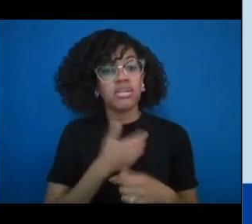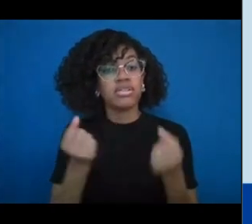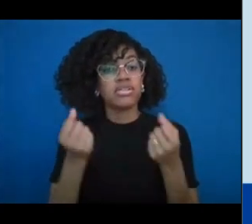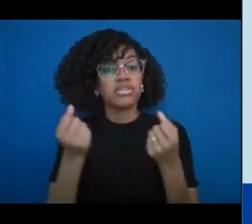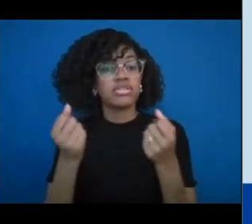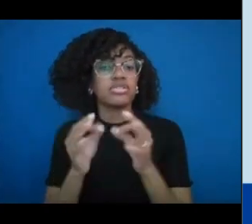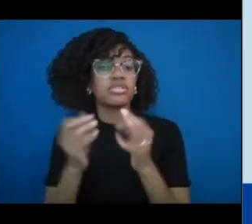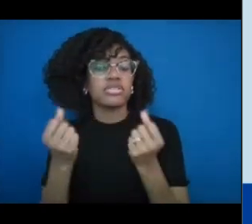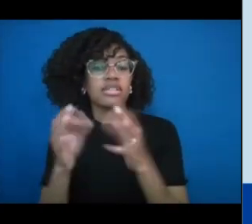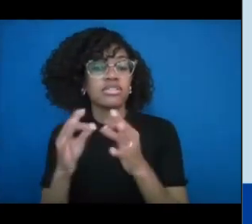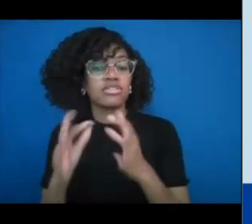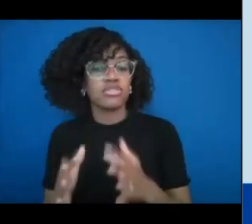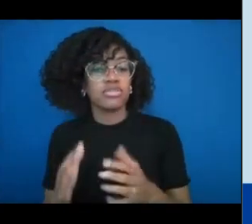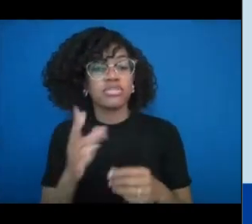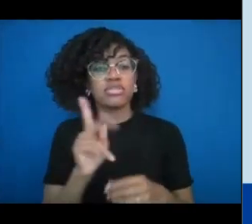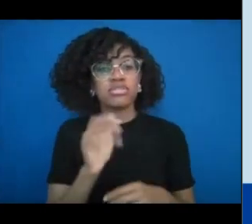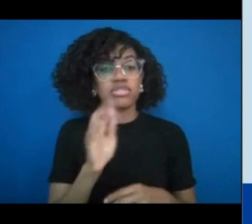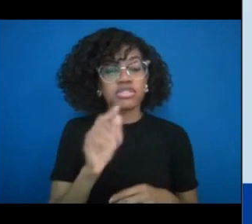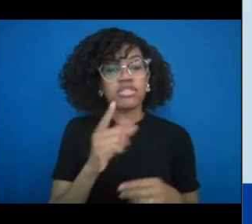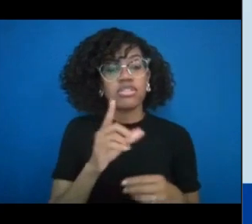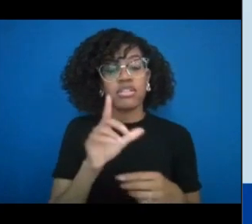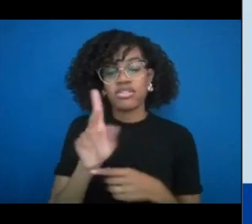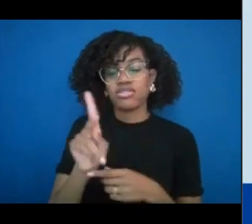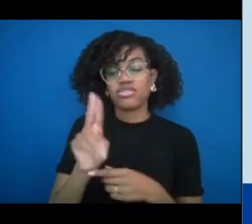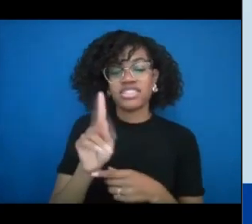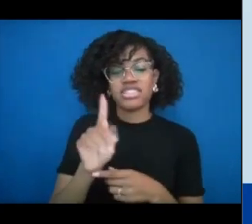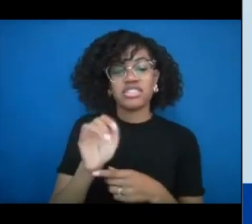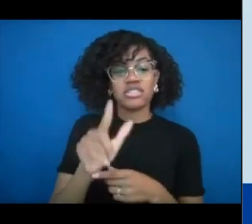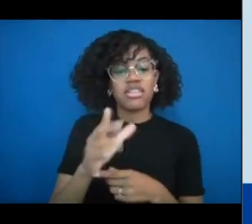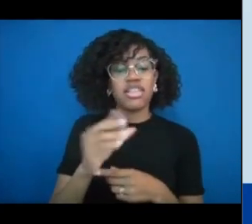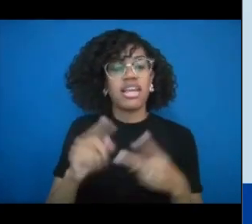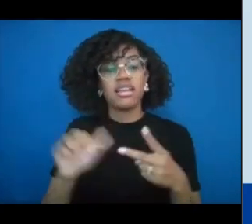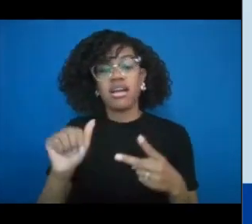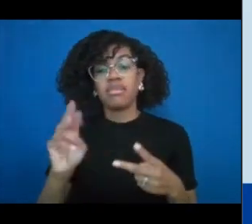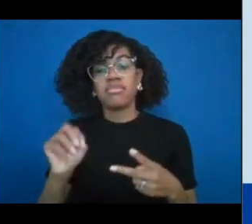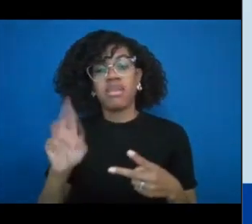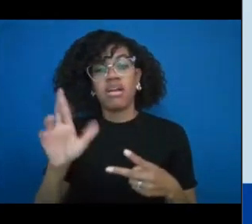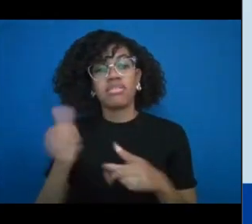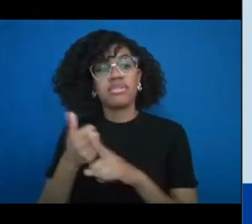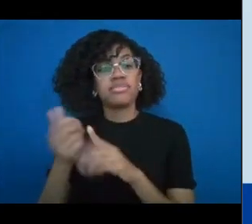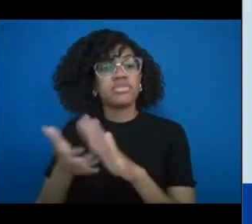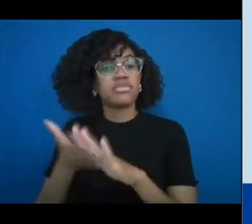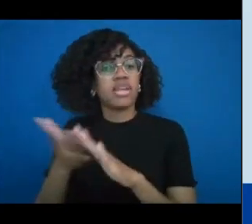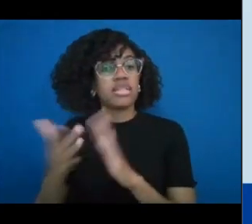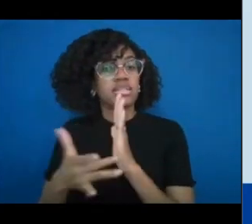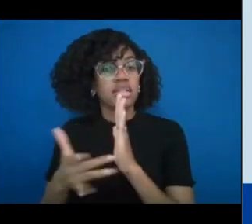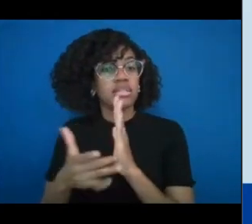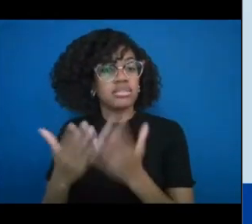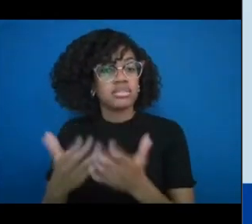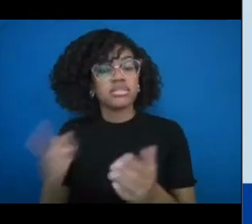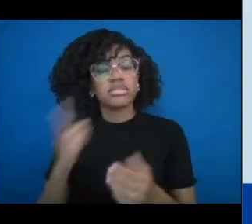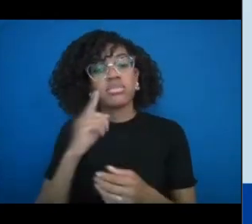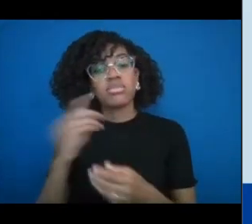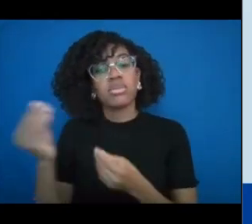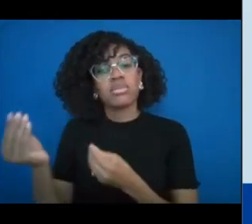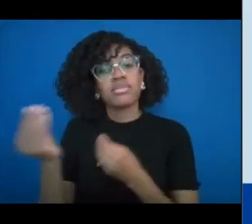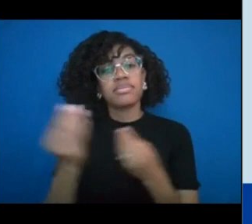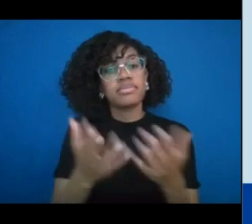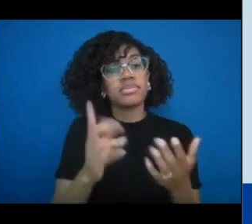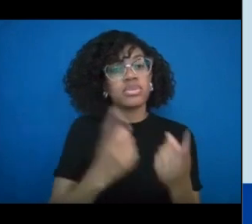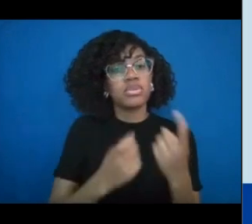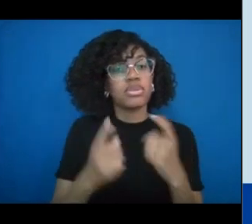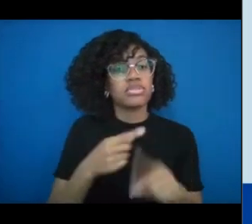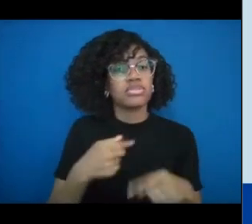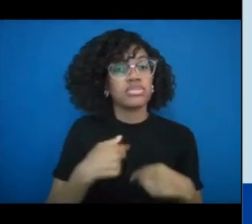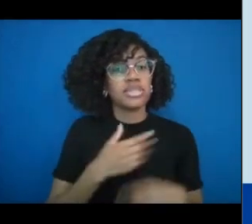our interpreter, and Miss Amara Davis, who is running the technical side and will be relaying your questions to